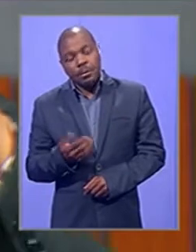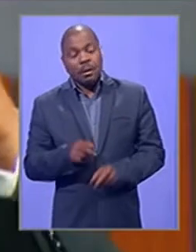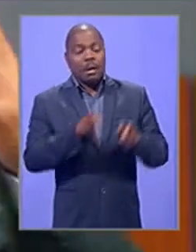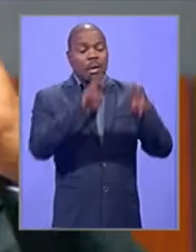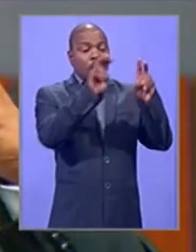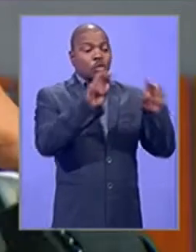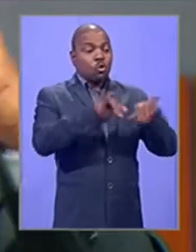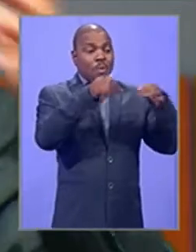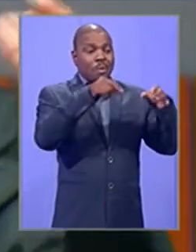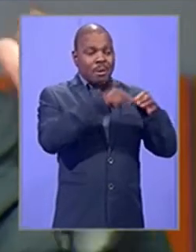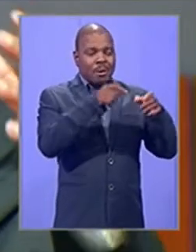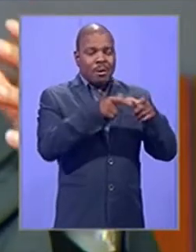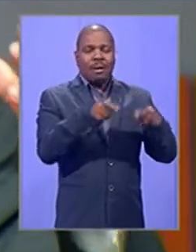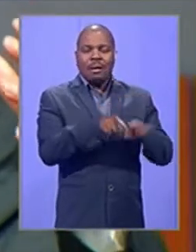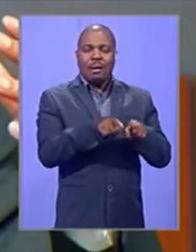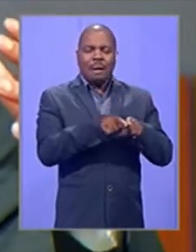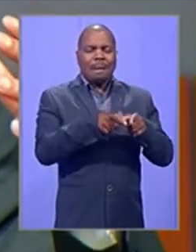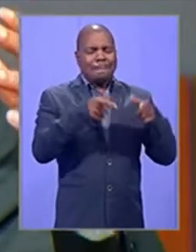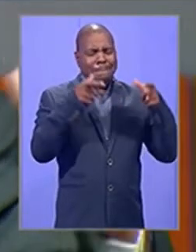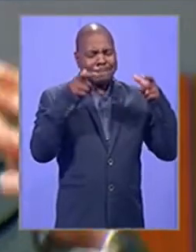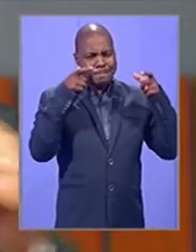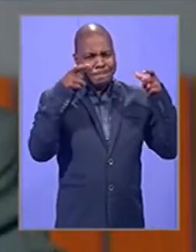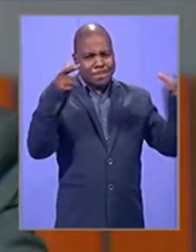Eskom is a big engineering